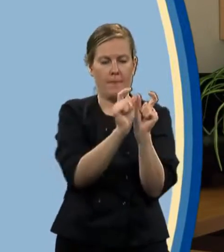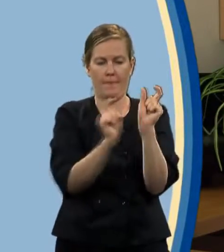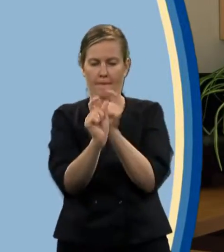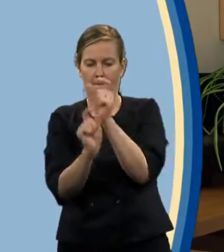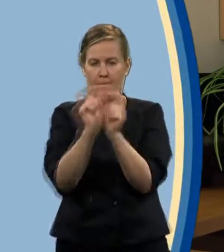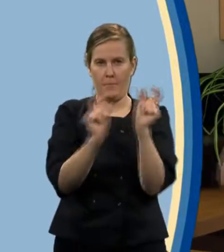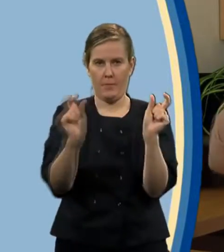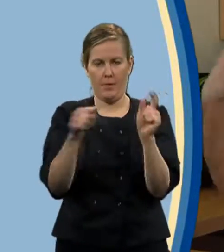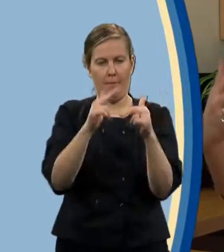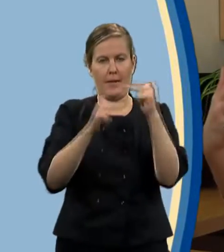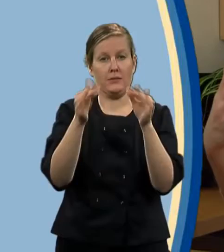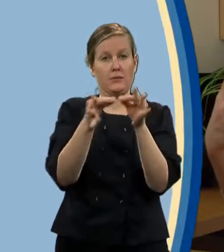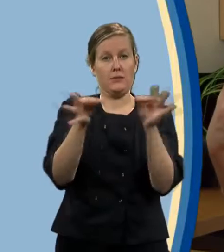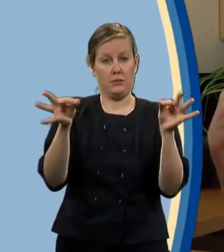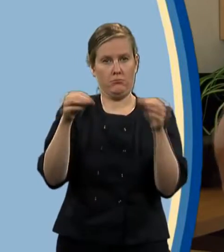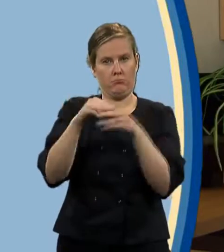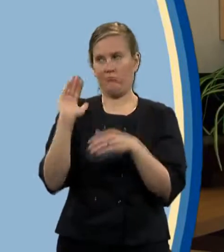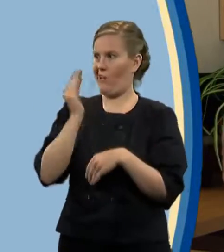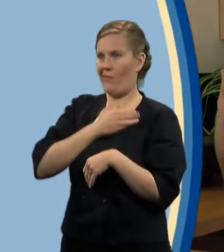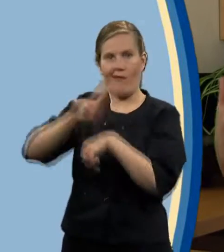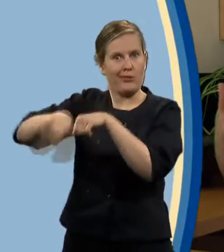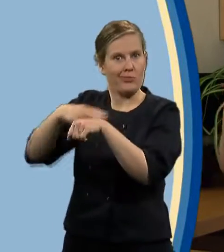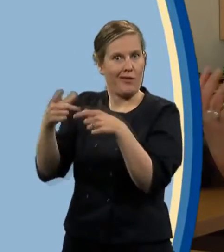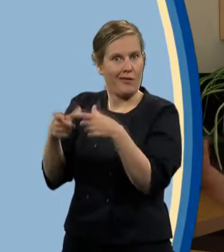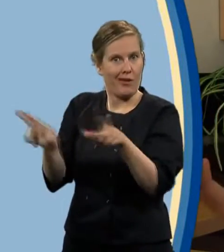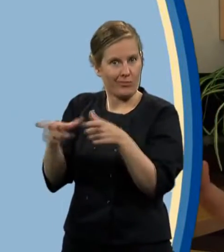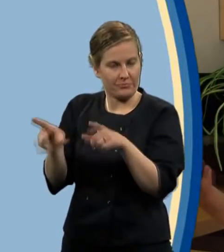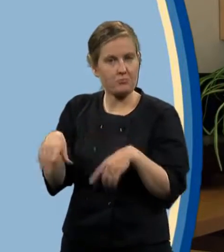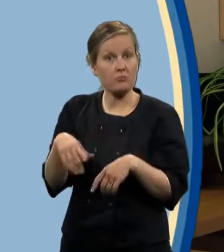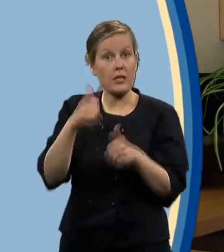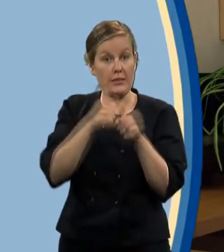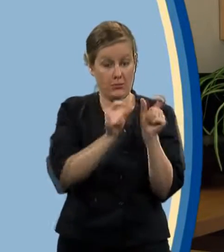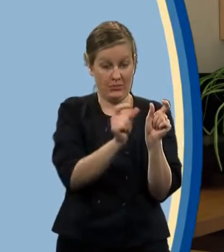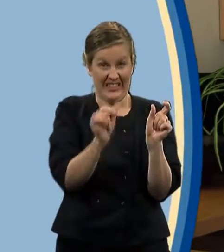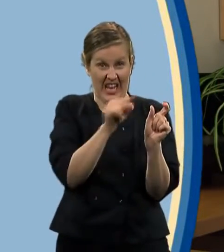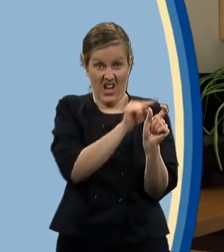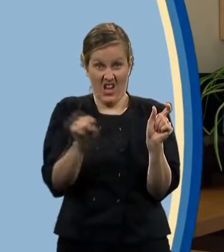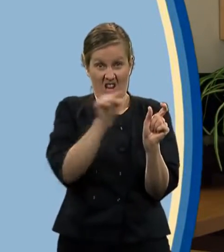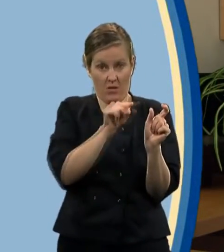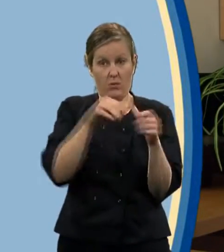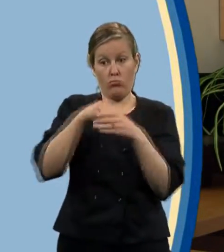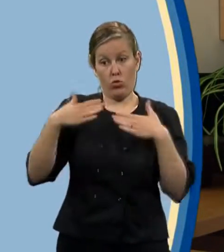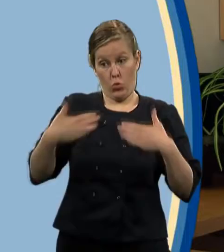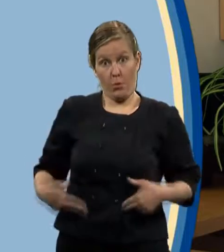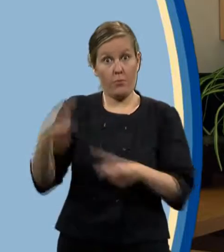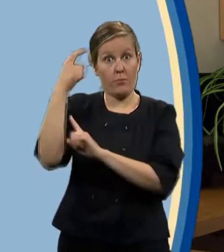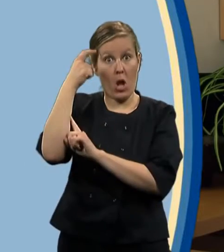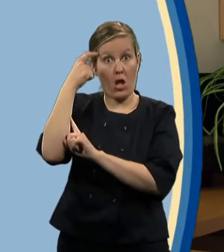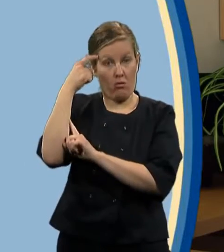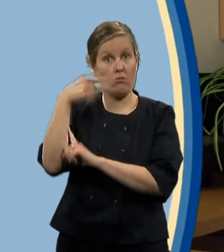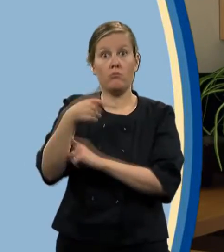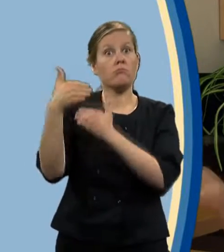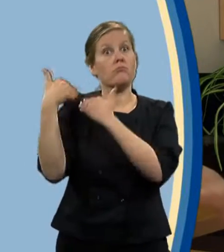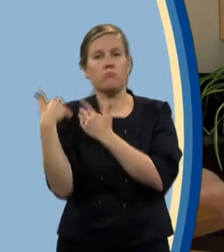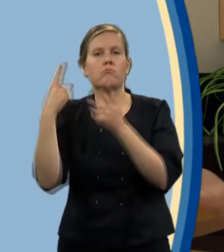spoken language, from which we build all the sentences that we'll make in our natural language. And each of those parts of the human